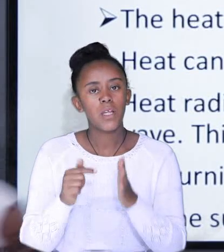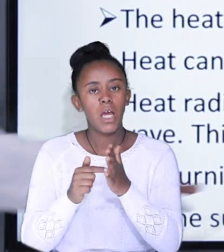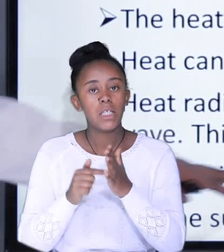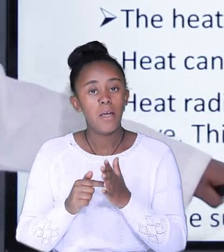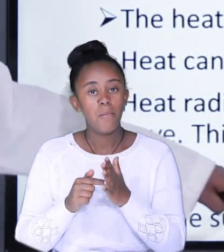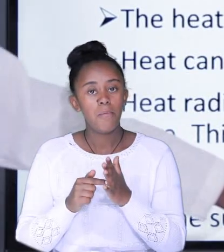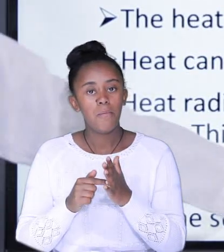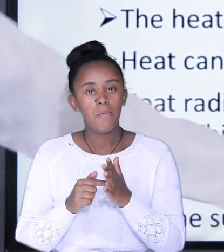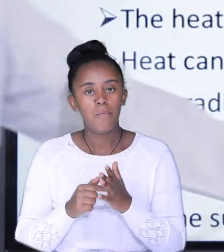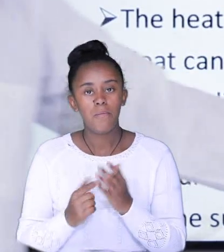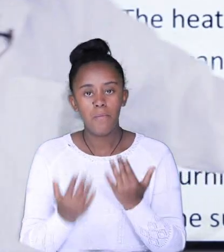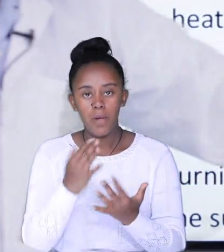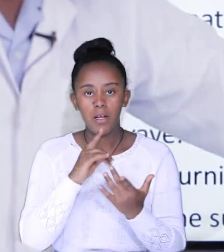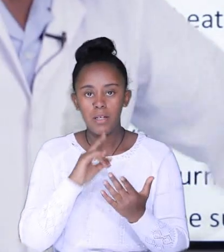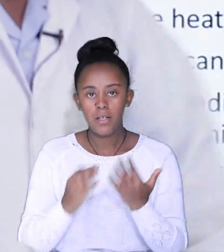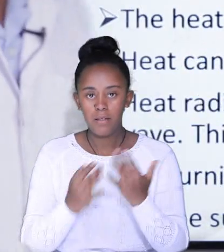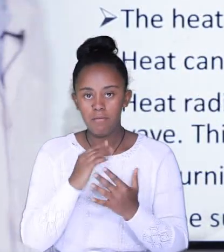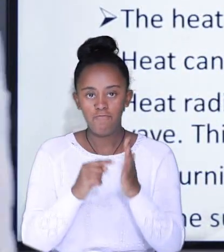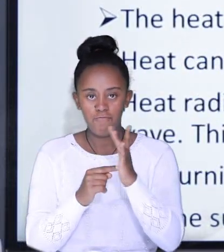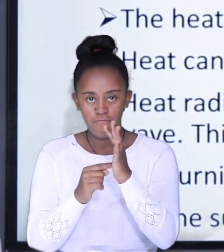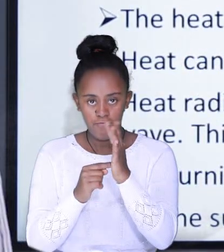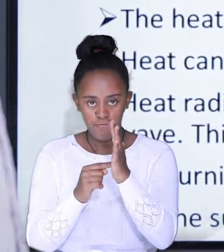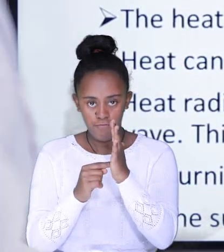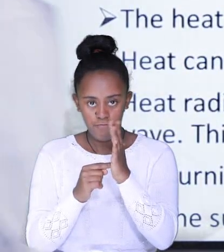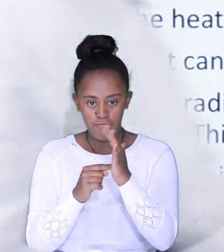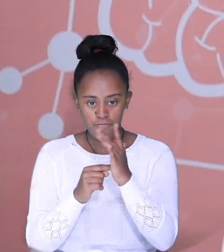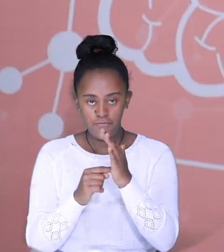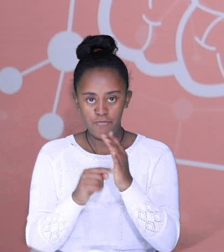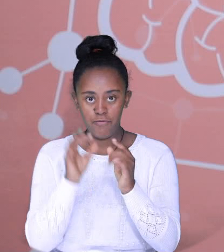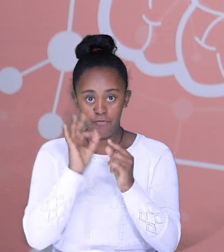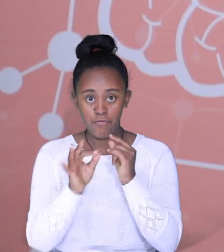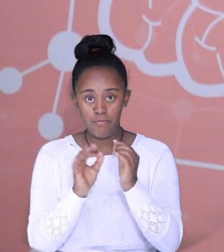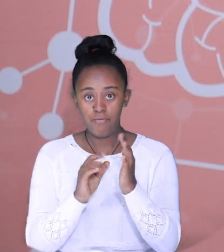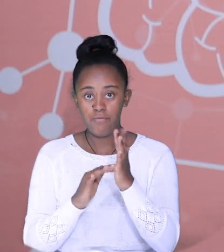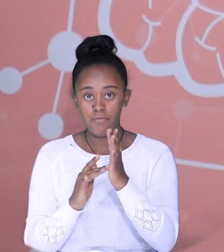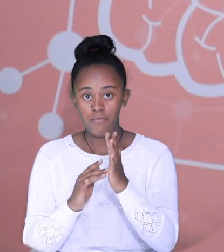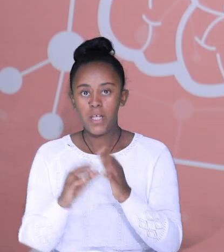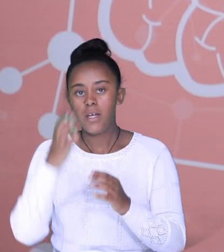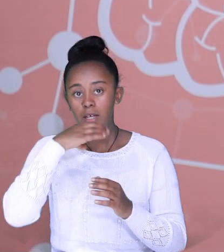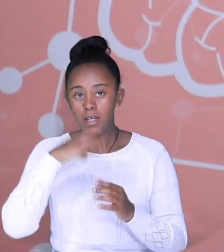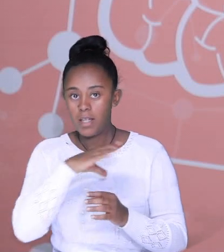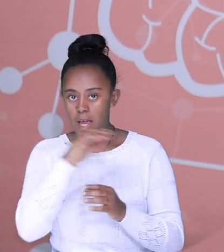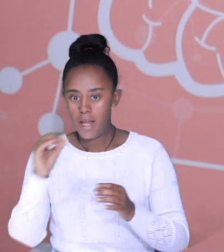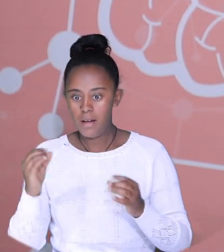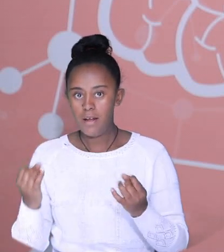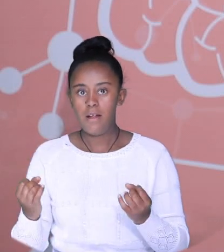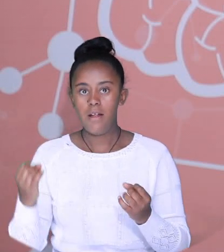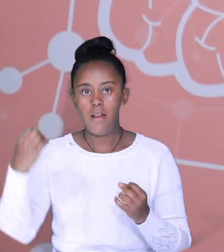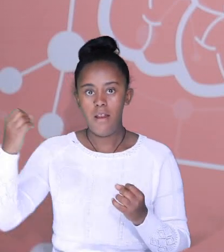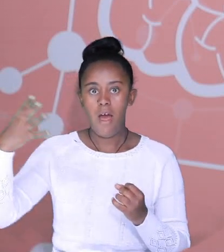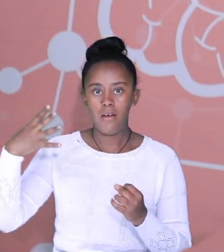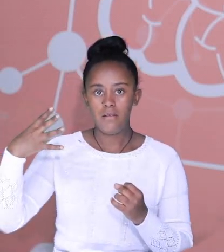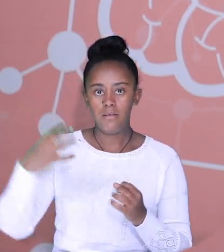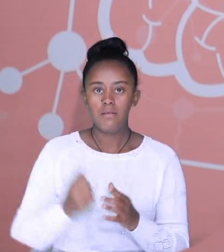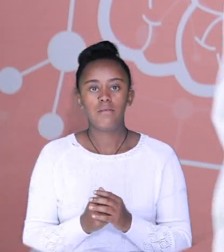Example, a burning candle emits radiation in the form of heat and light. A burning candle